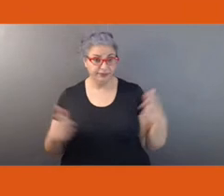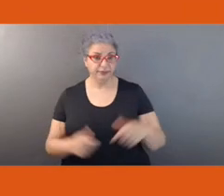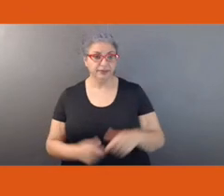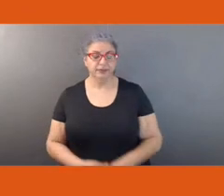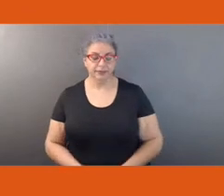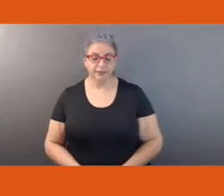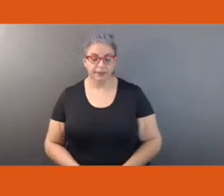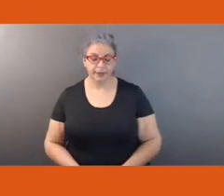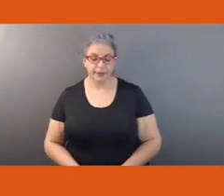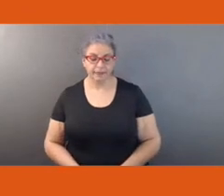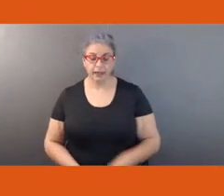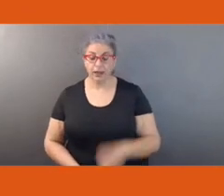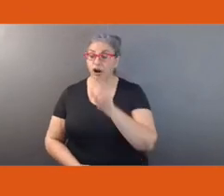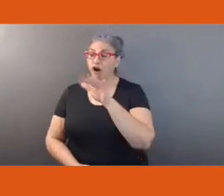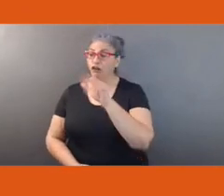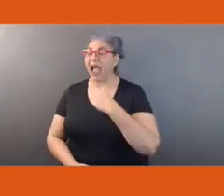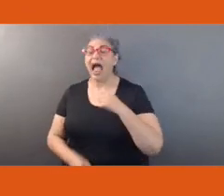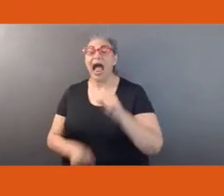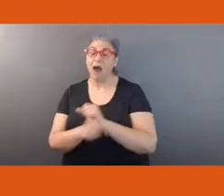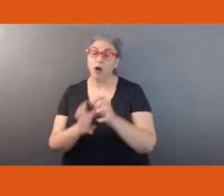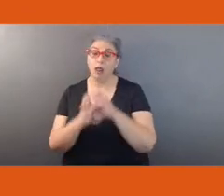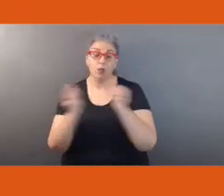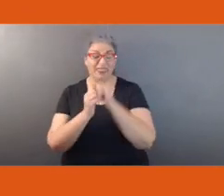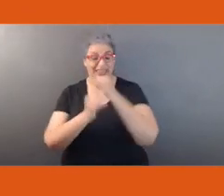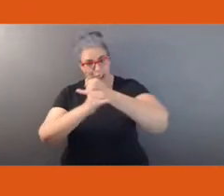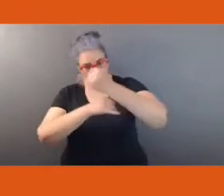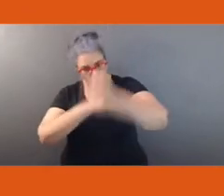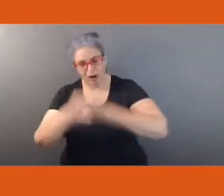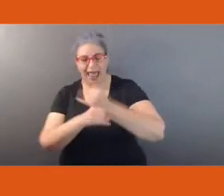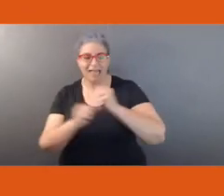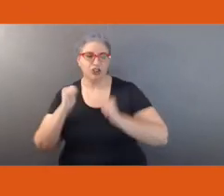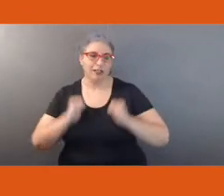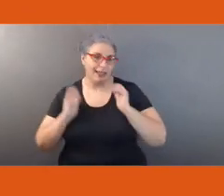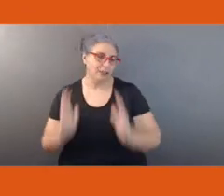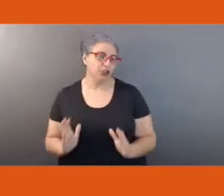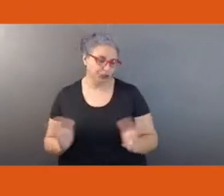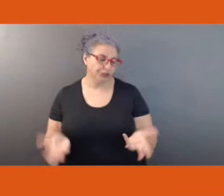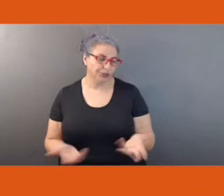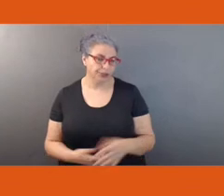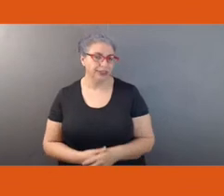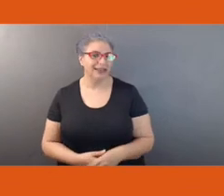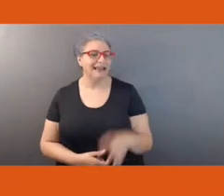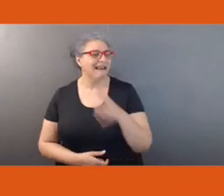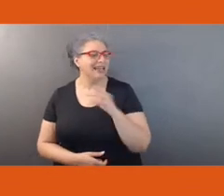Well, I would say I work a lot with international actors, and